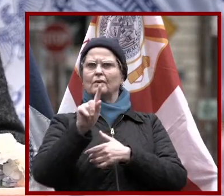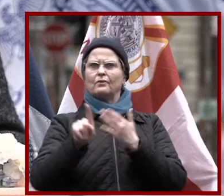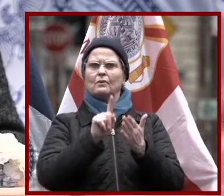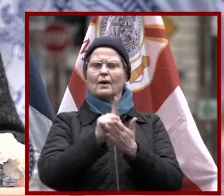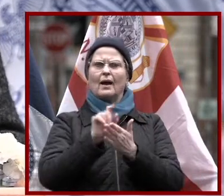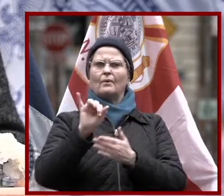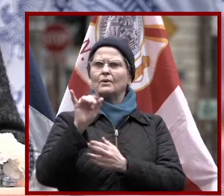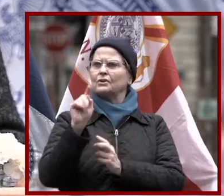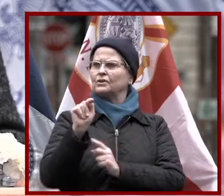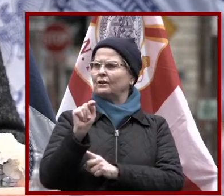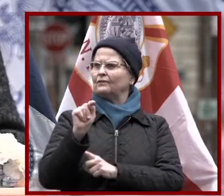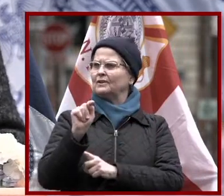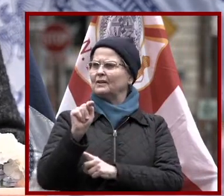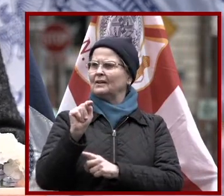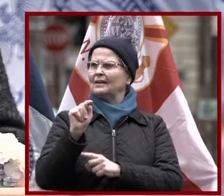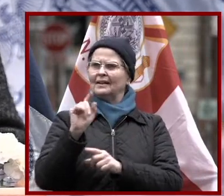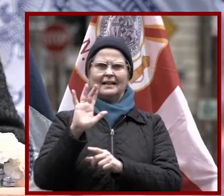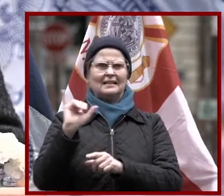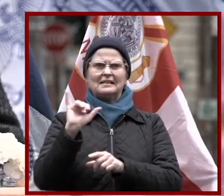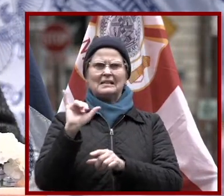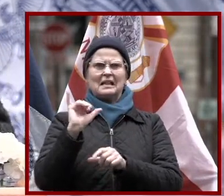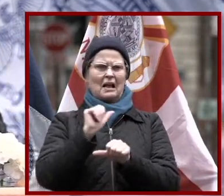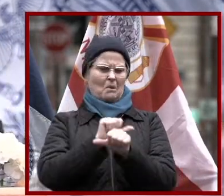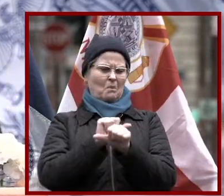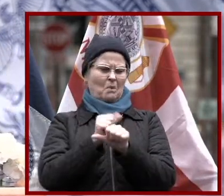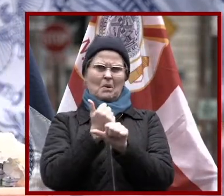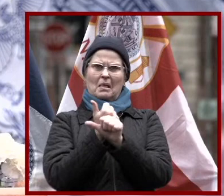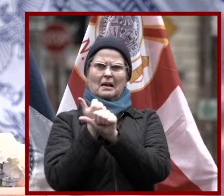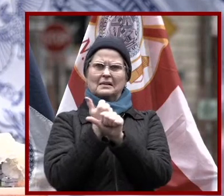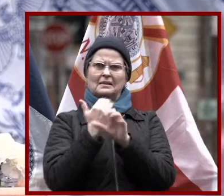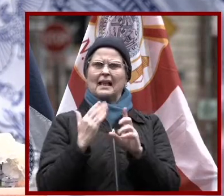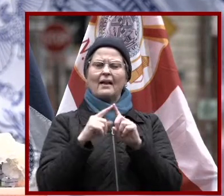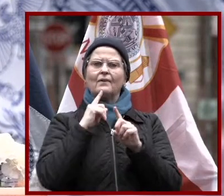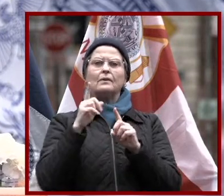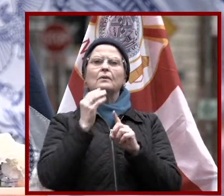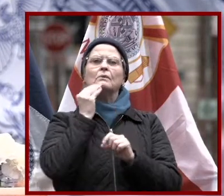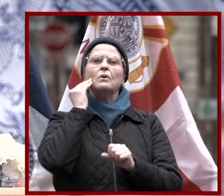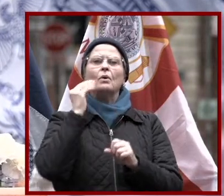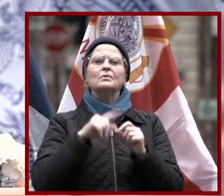that happens in the homes are the most vulnerable.